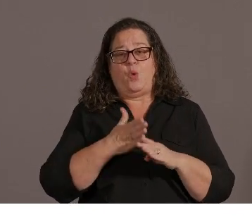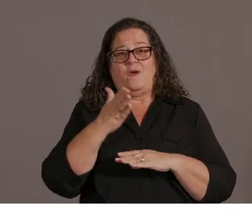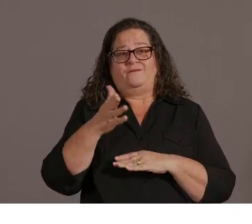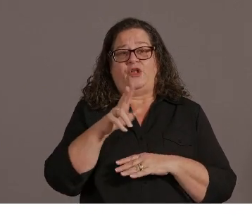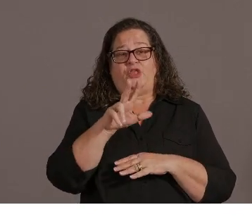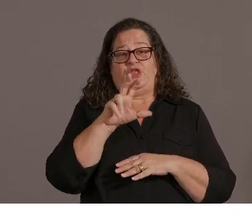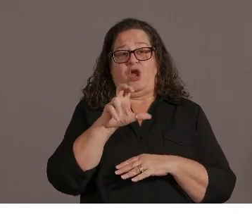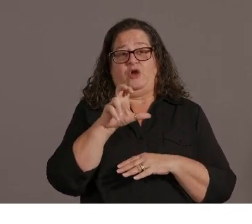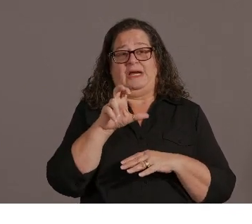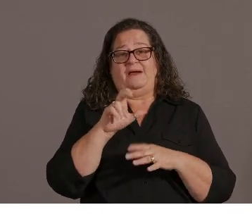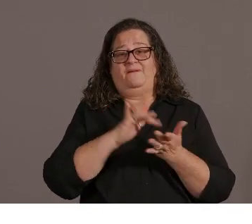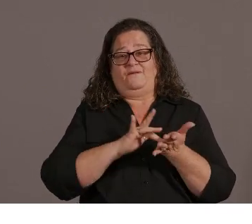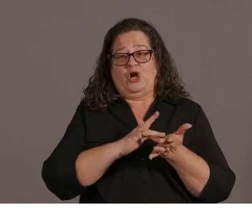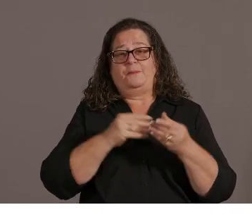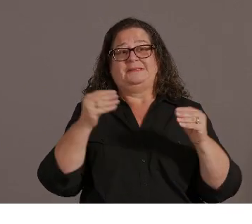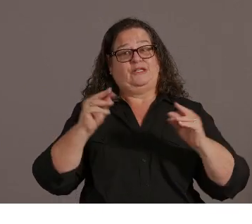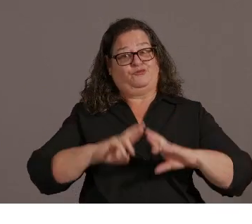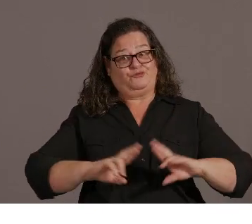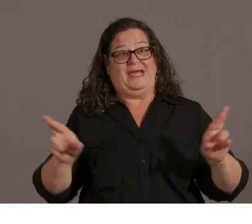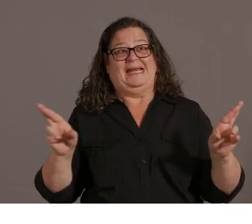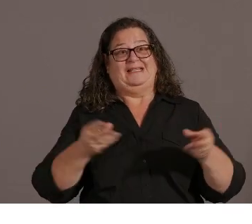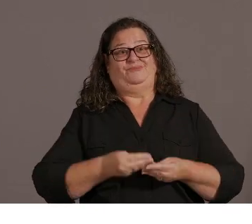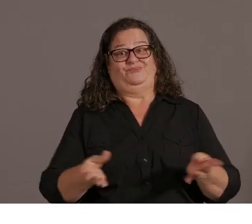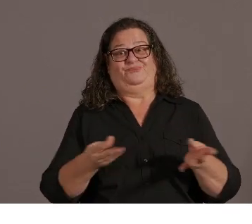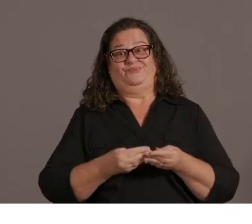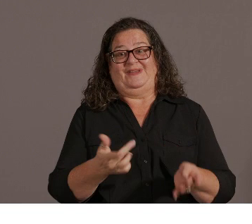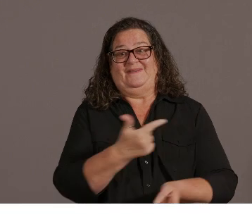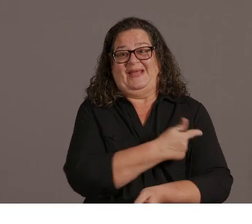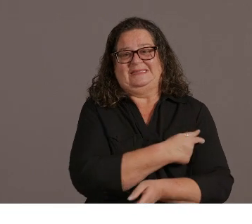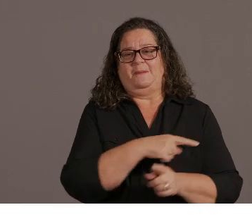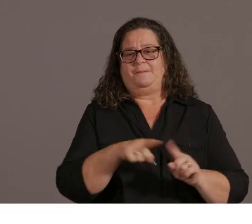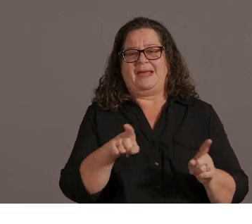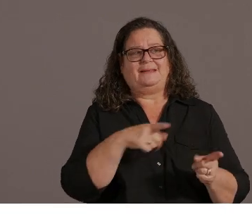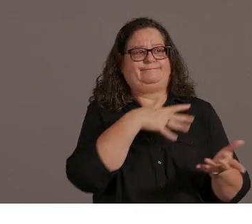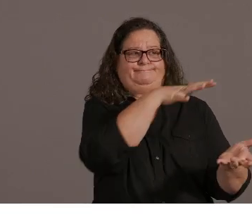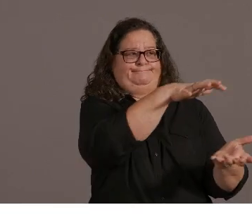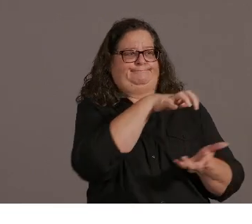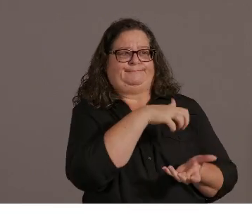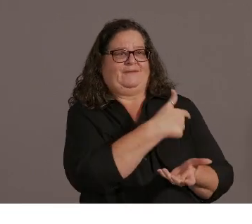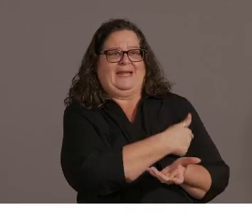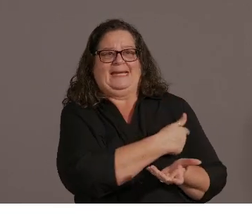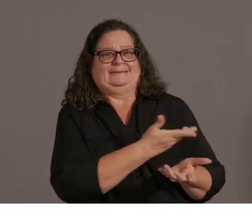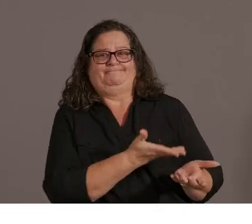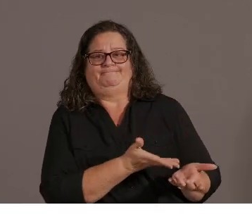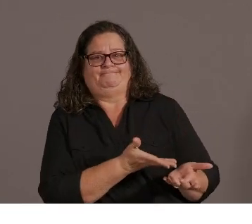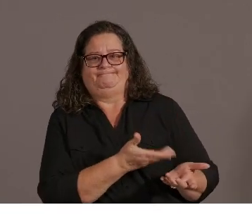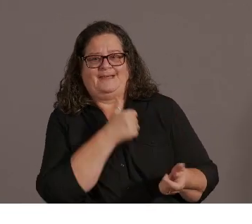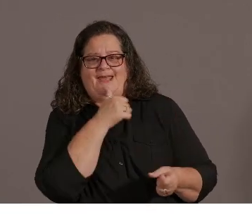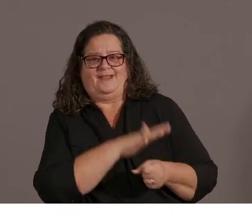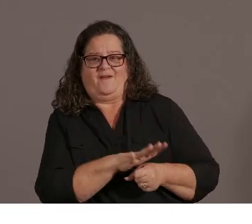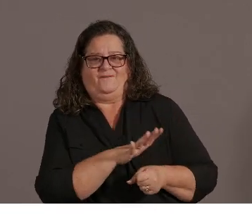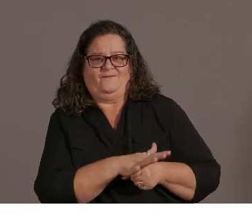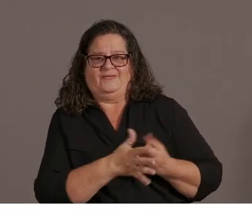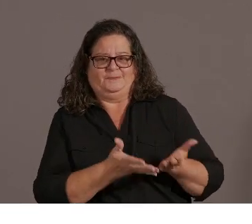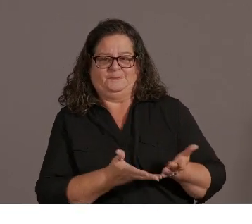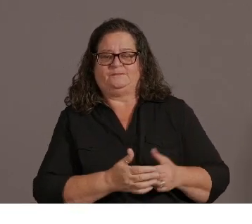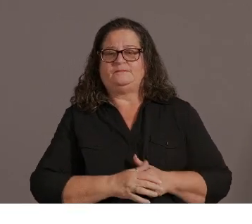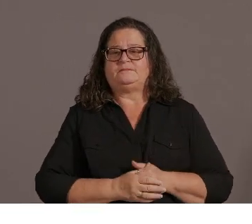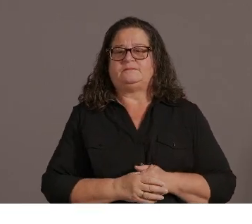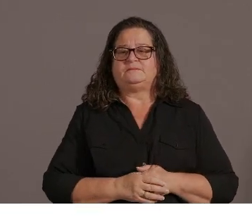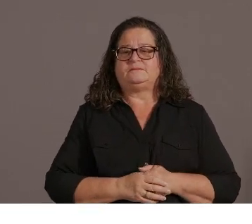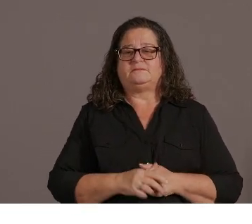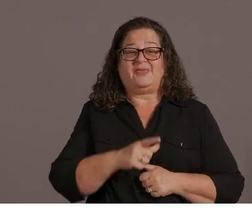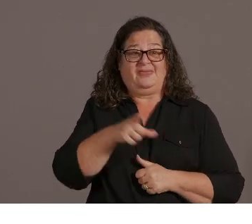been onboarded and willing to administer vaccine, but because of the limited vaccine supply, they have not received any